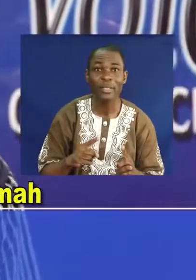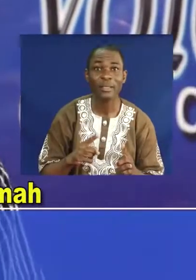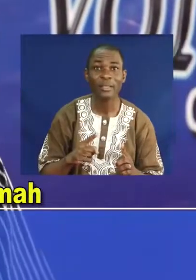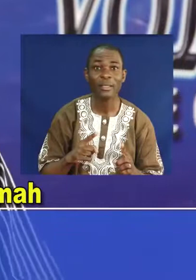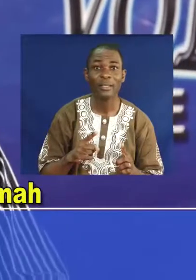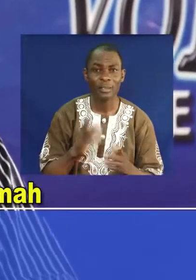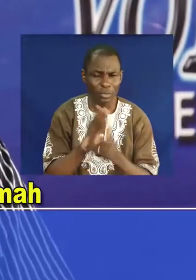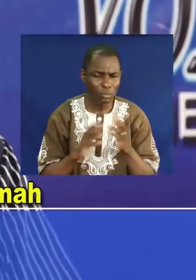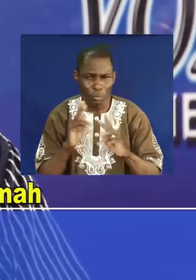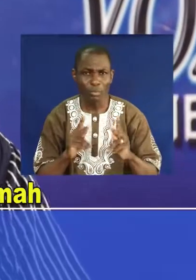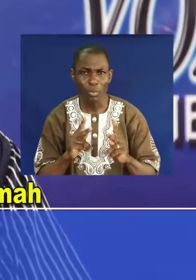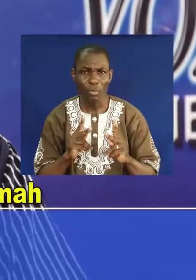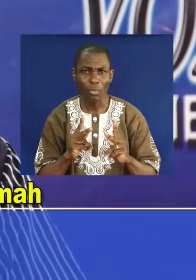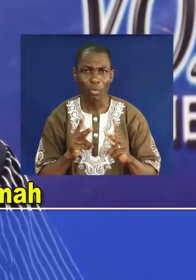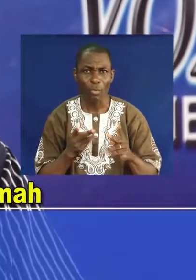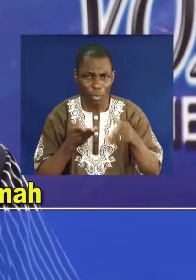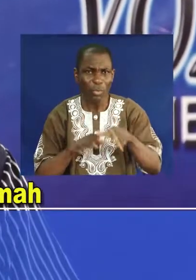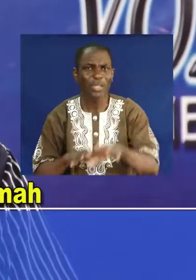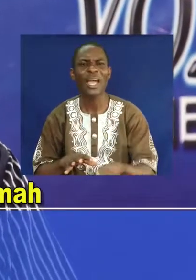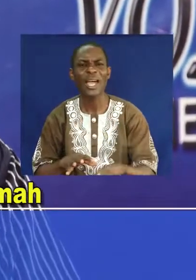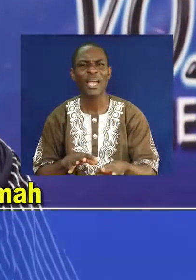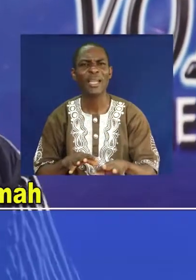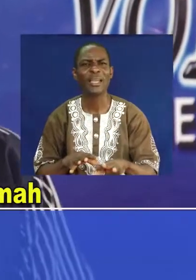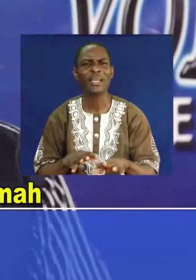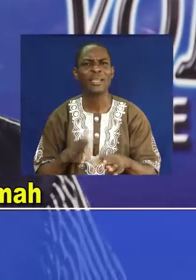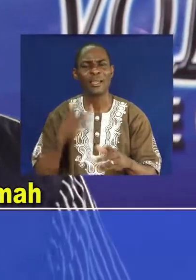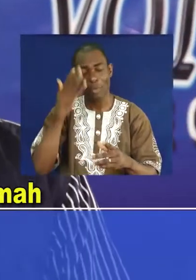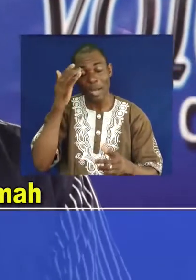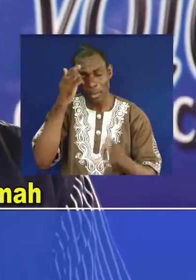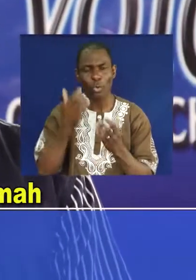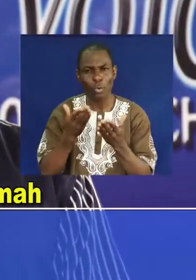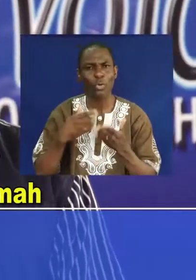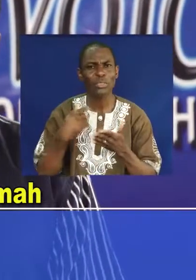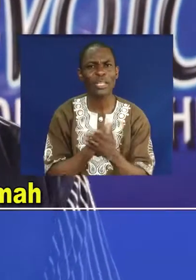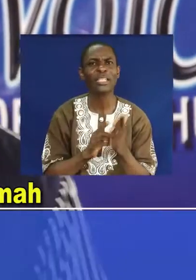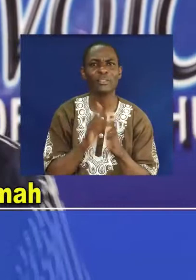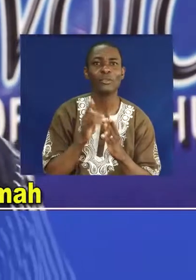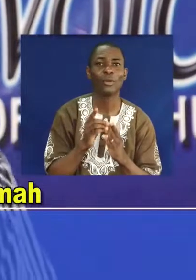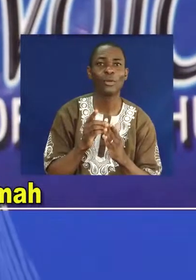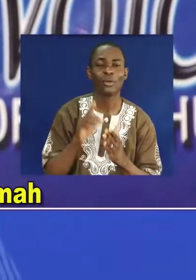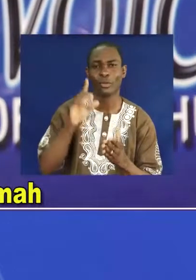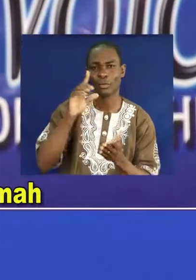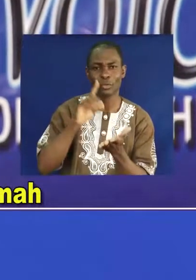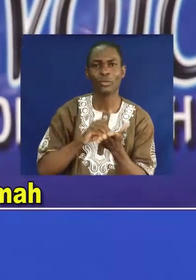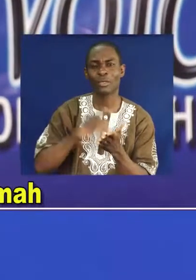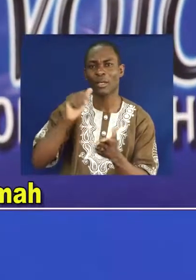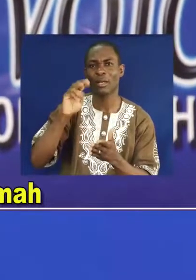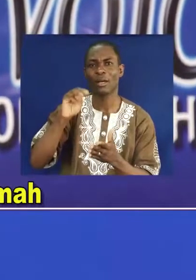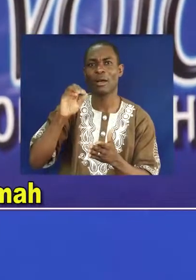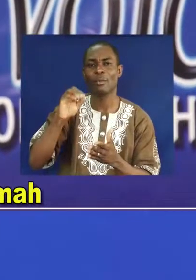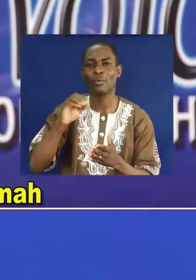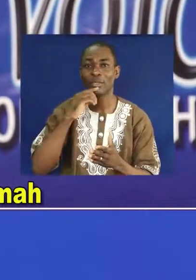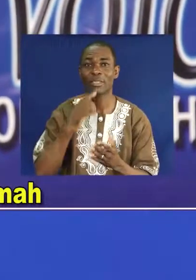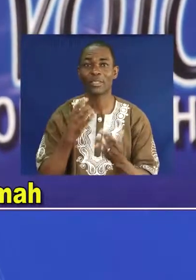bi e fa no Bolivia e wo sa asase we say so omo president bo so me so a na katua